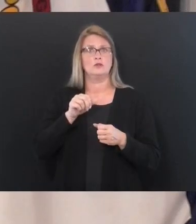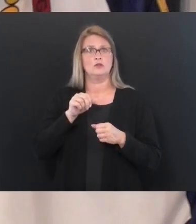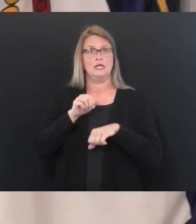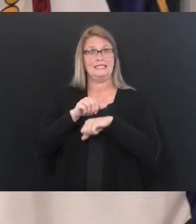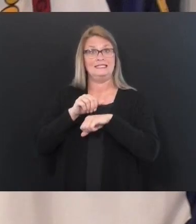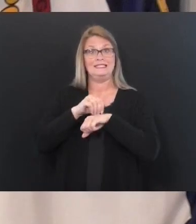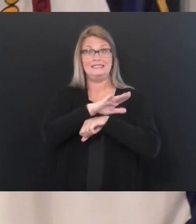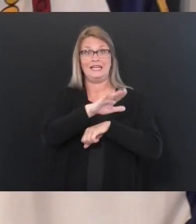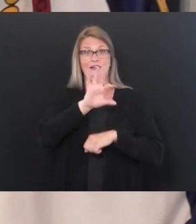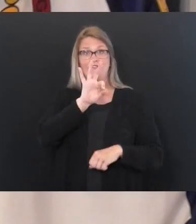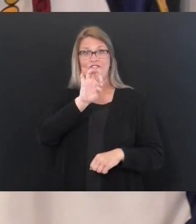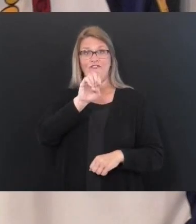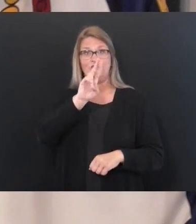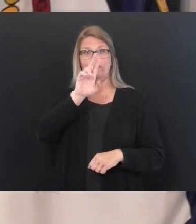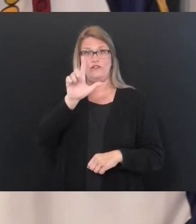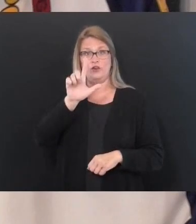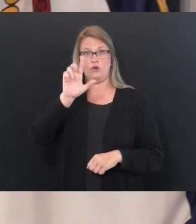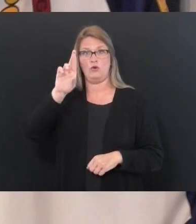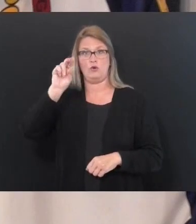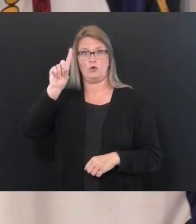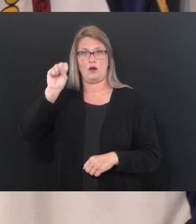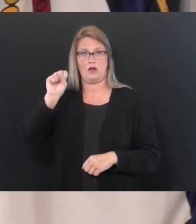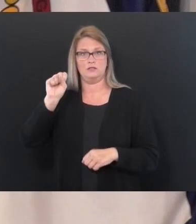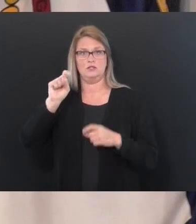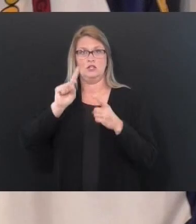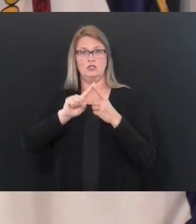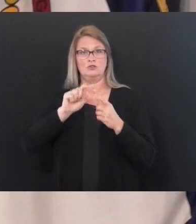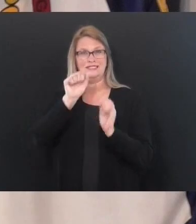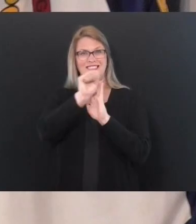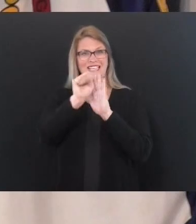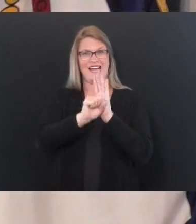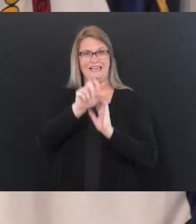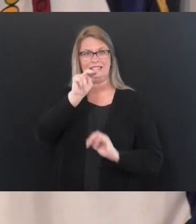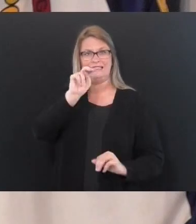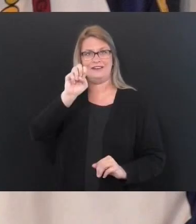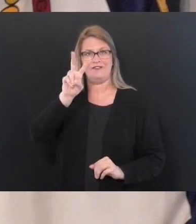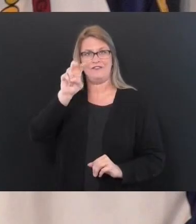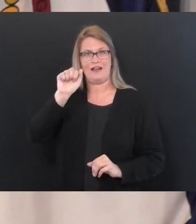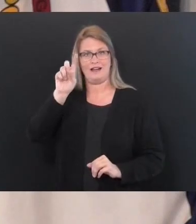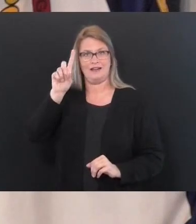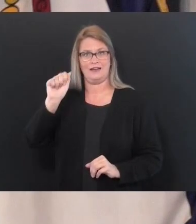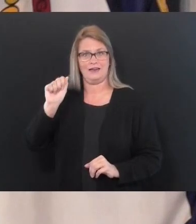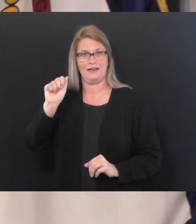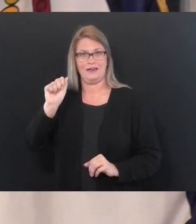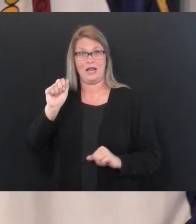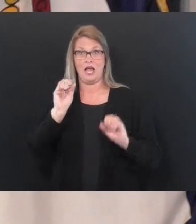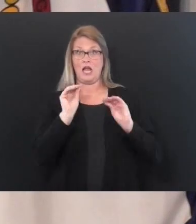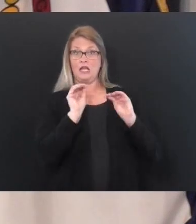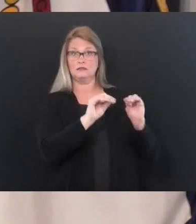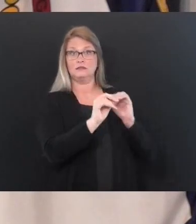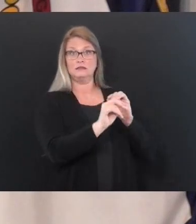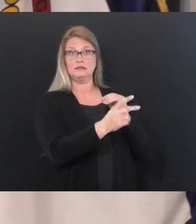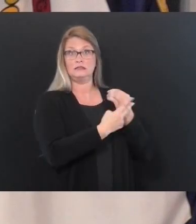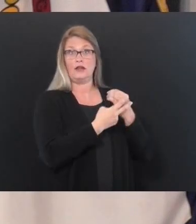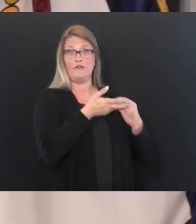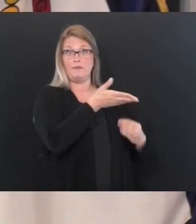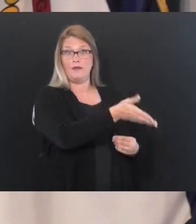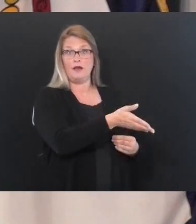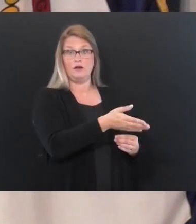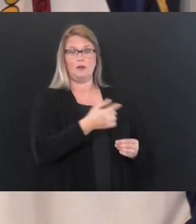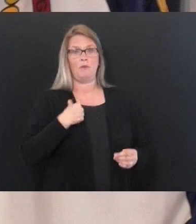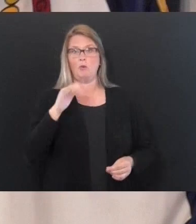Nevada and store them there. And then there was a lot of pushback on that, and really and truly, we never did